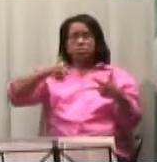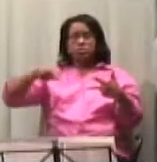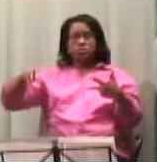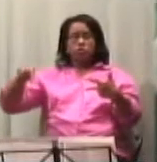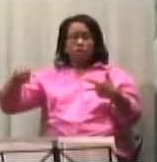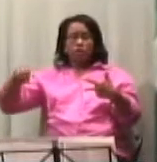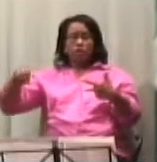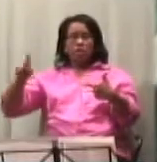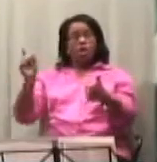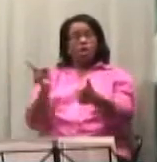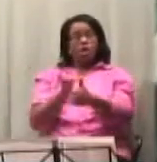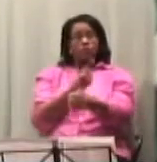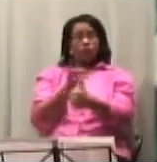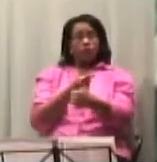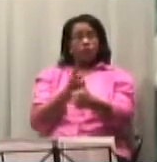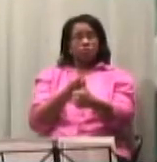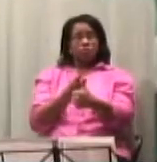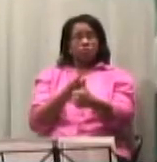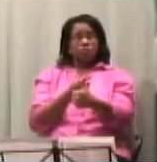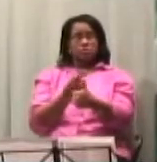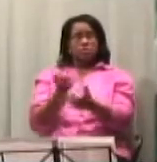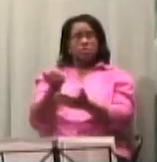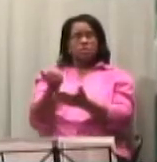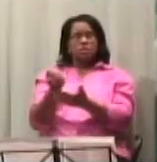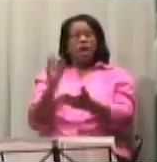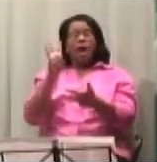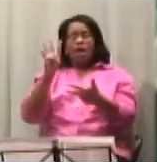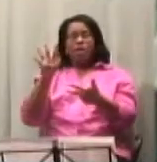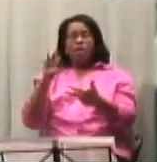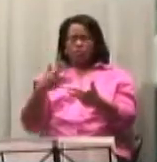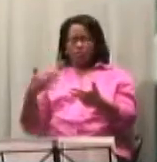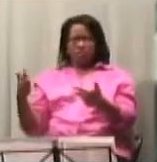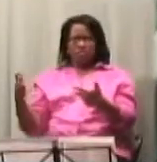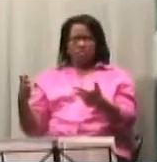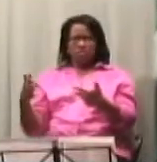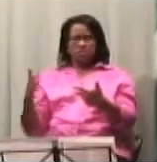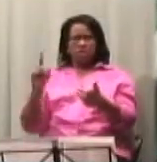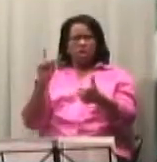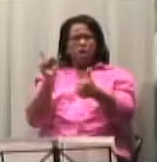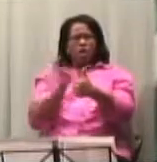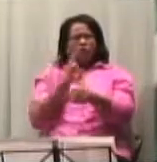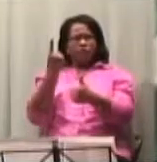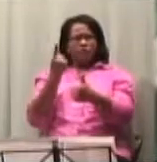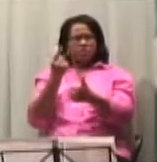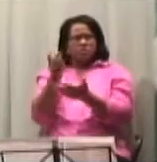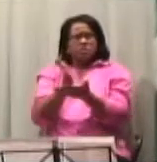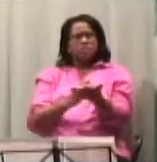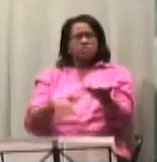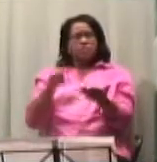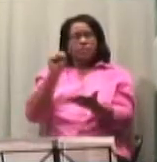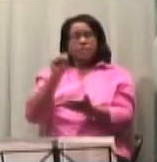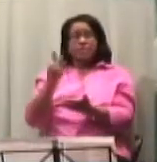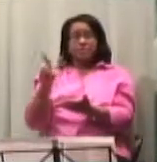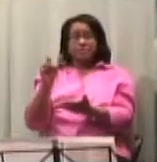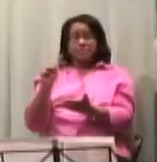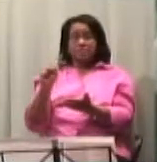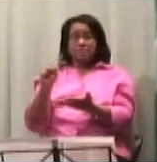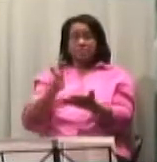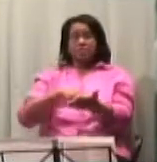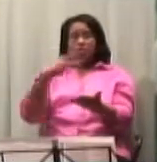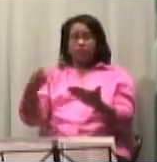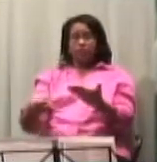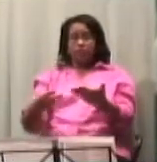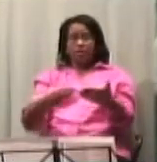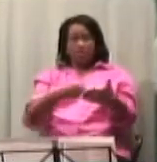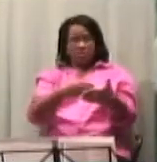situations are some seeds fell on the edge of the path. Some